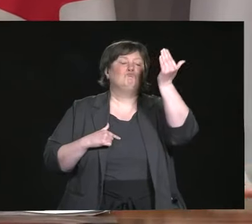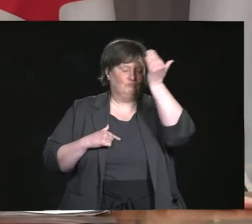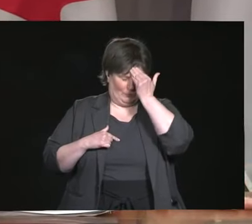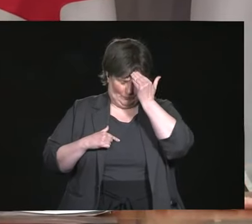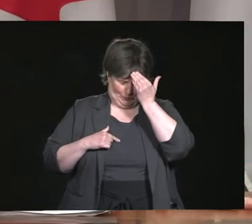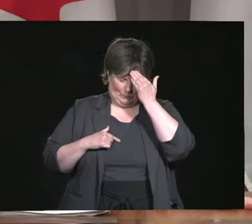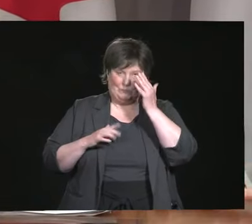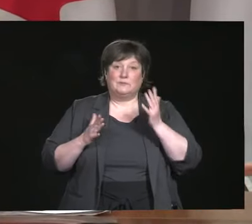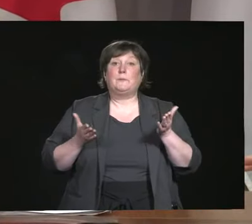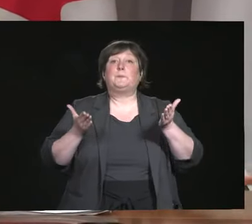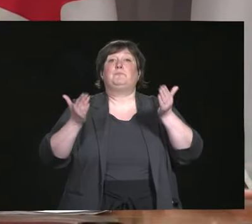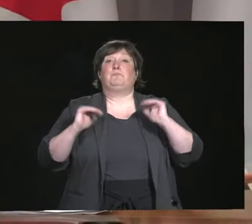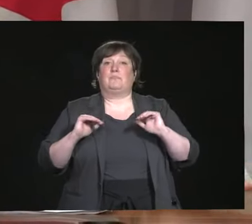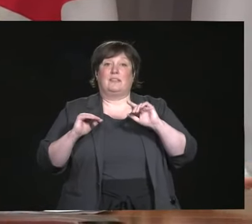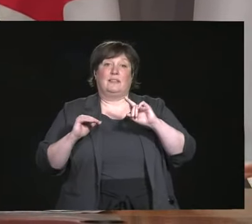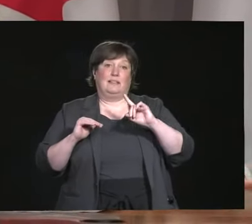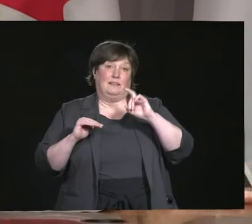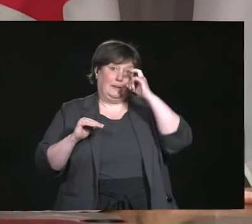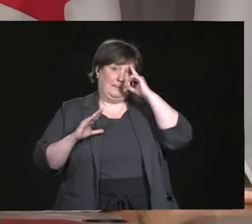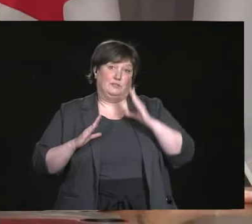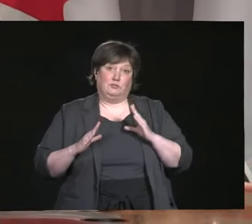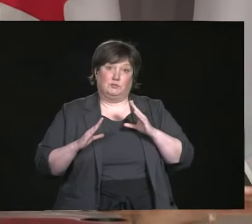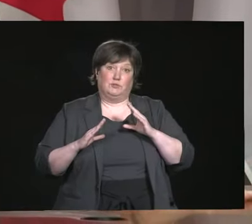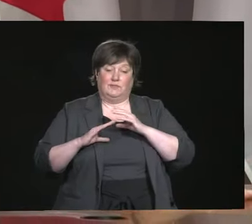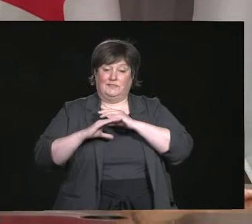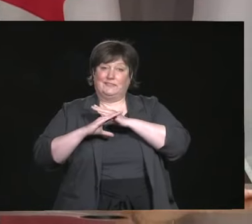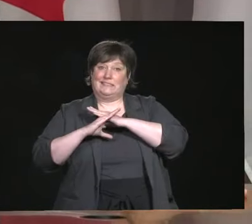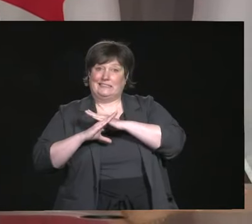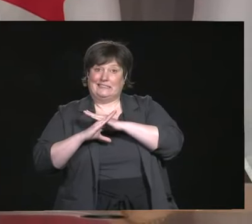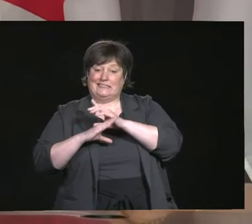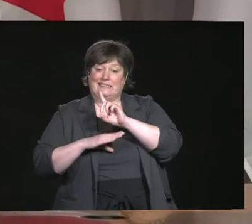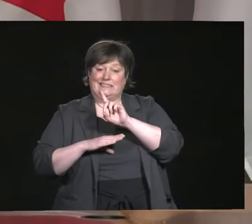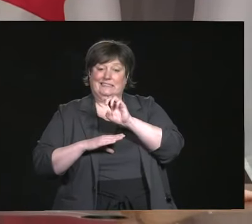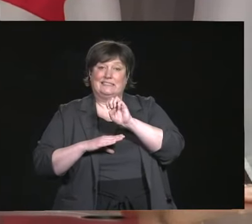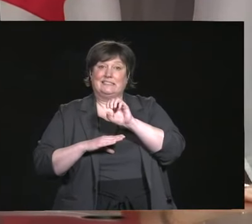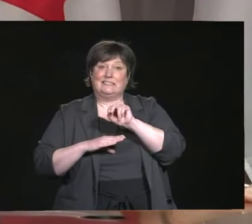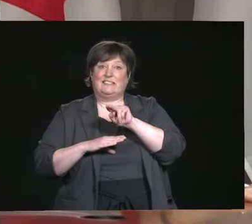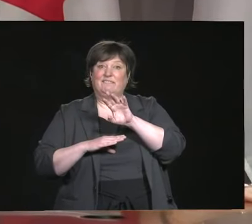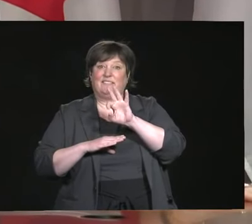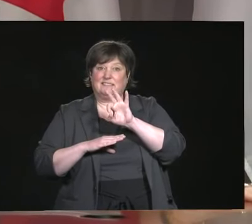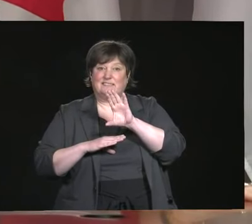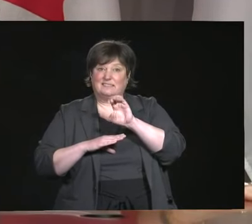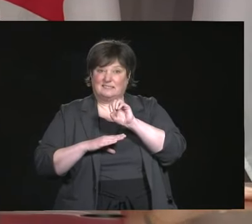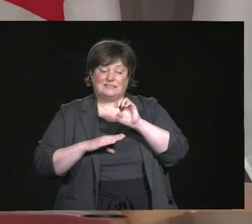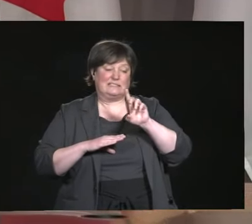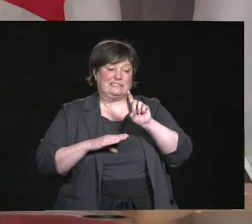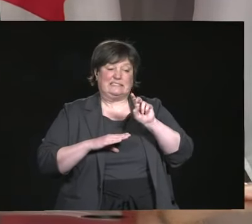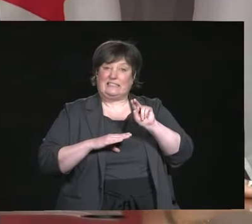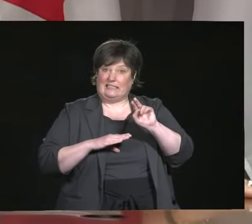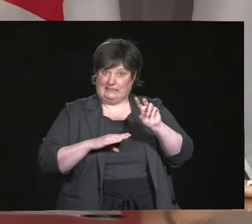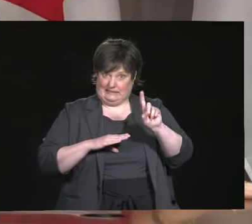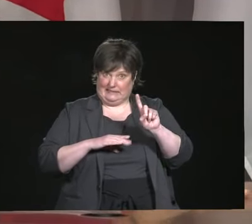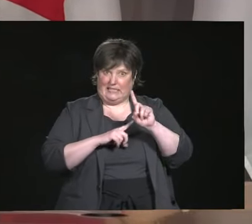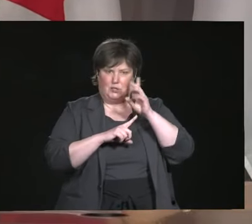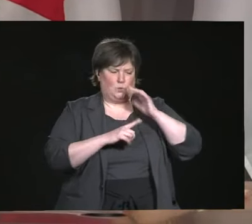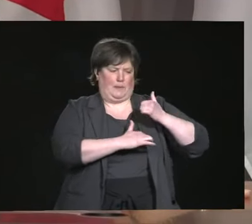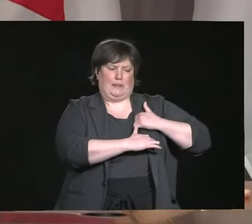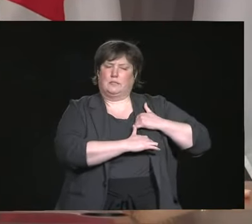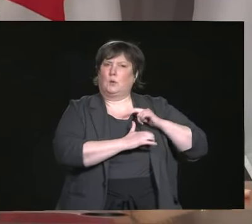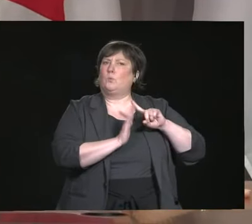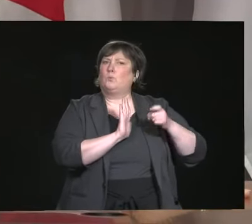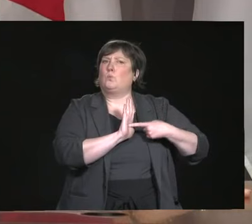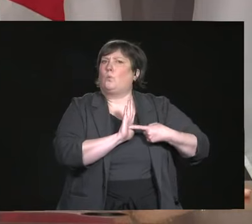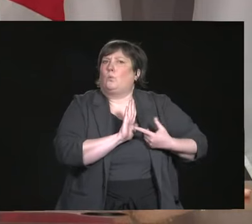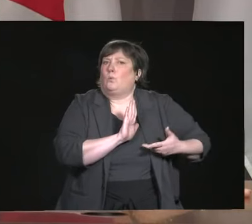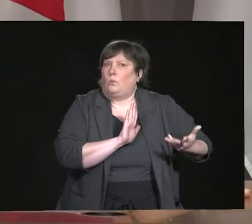Defense and DND is very, very focused on the military's particular role this season and this